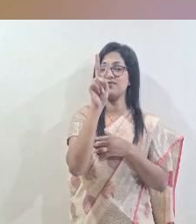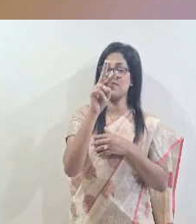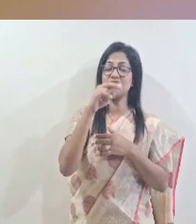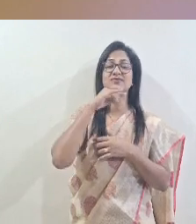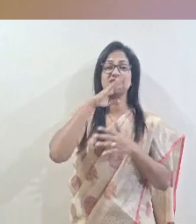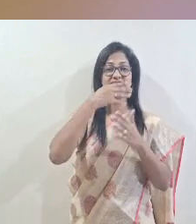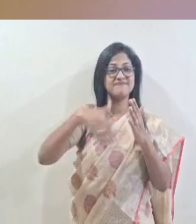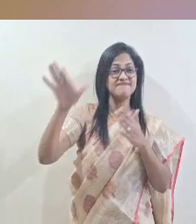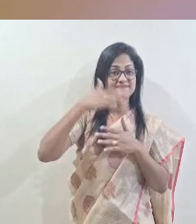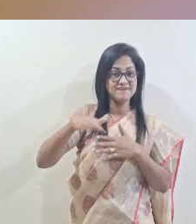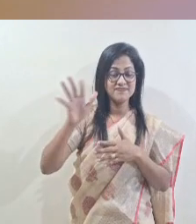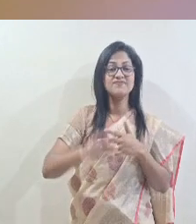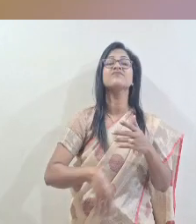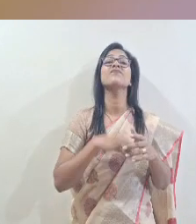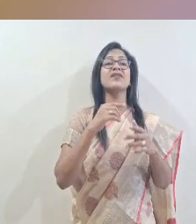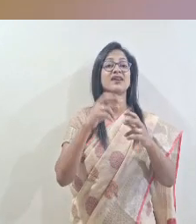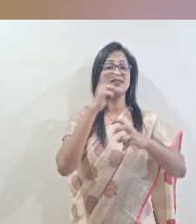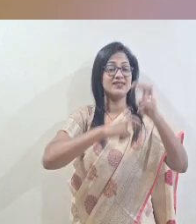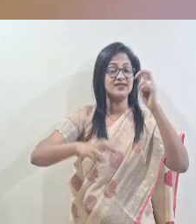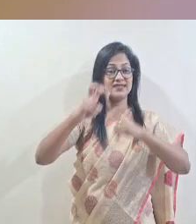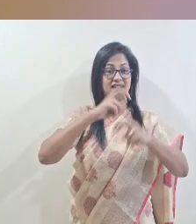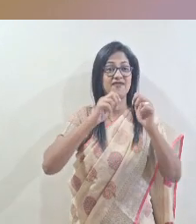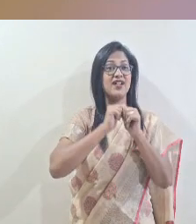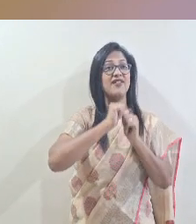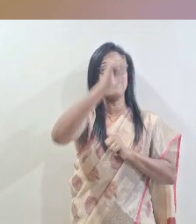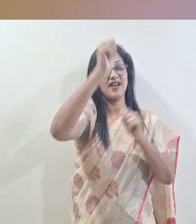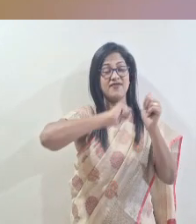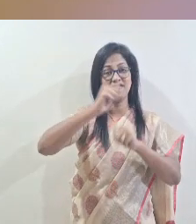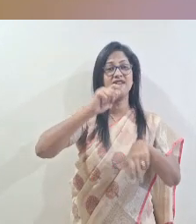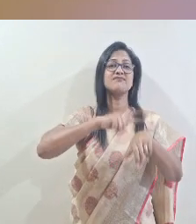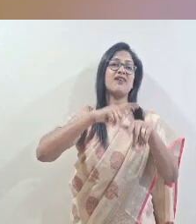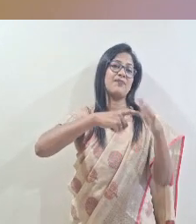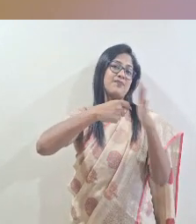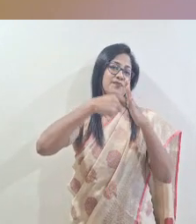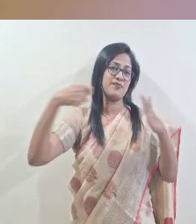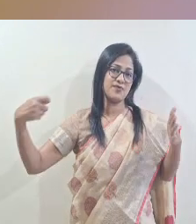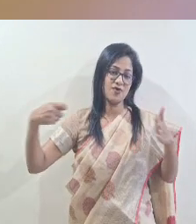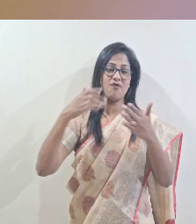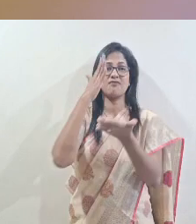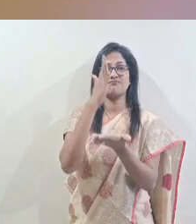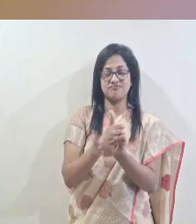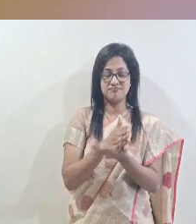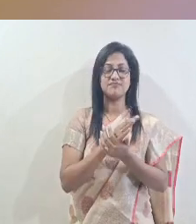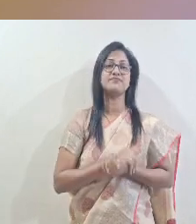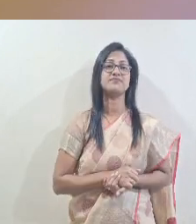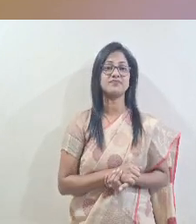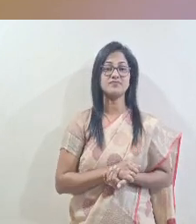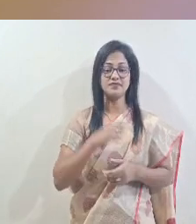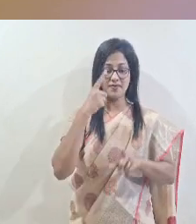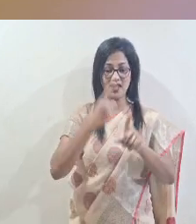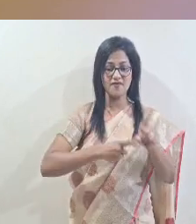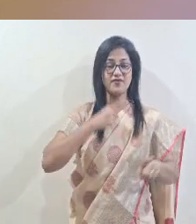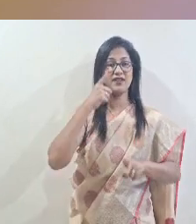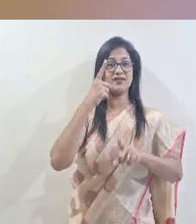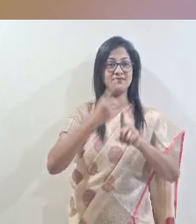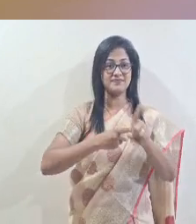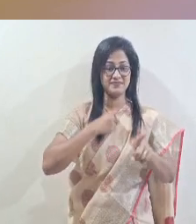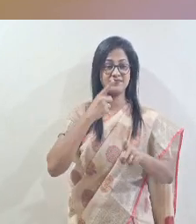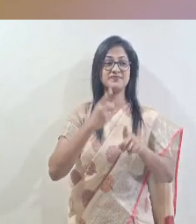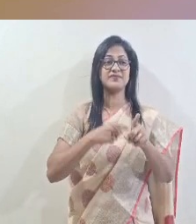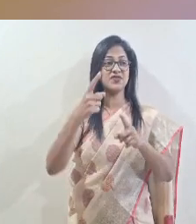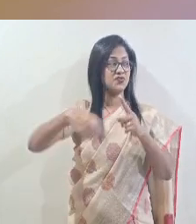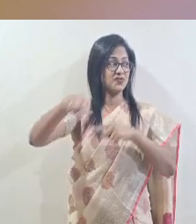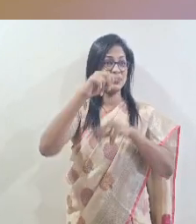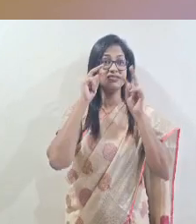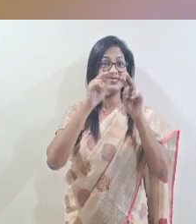and time consuming travel for the long distance haul. So each year, if you see, due to